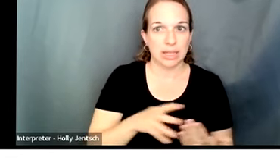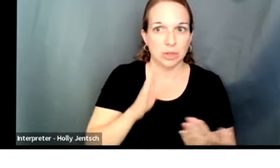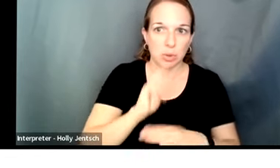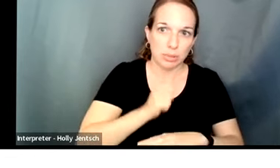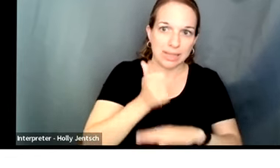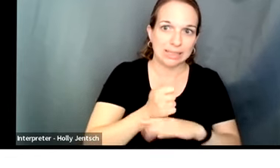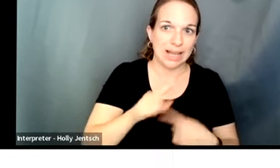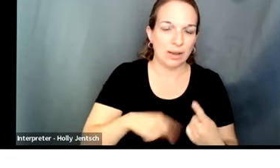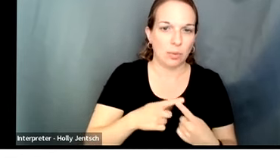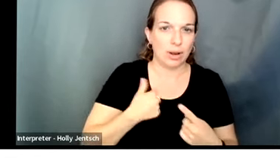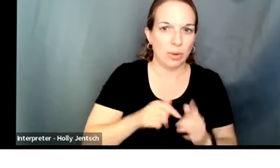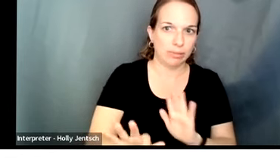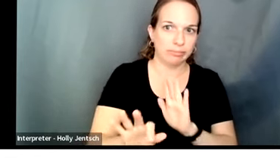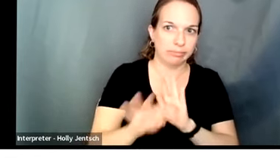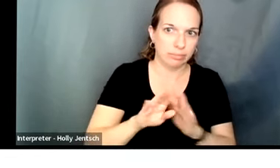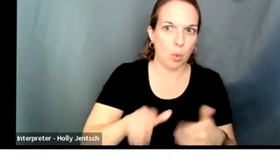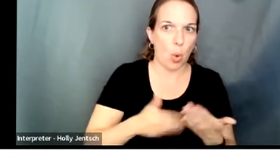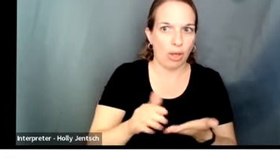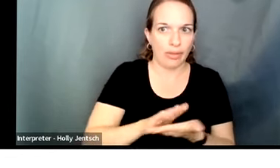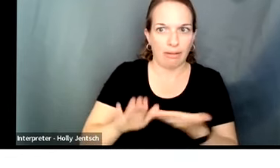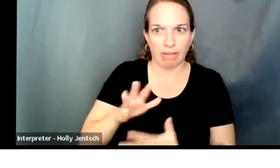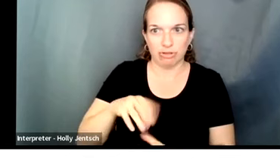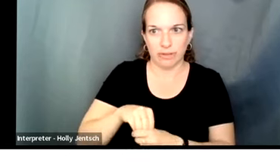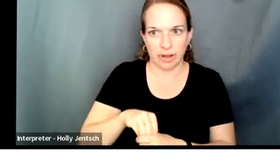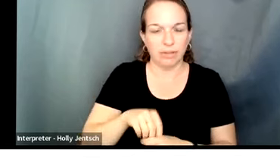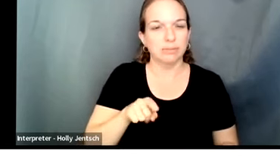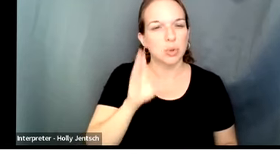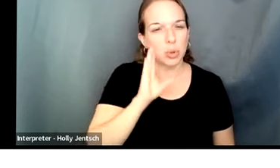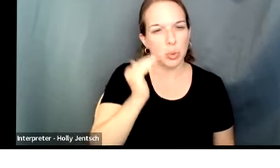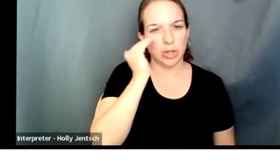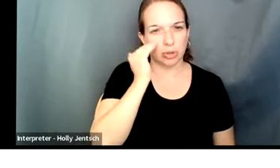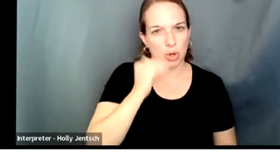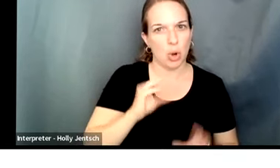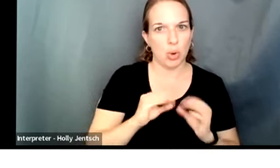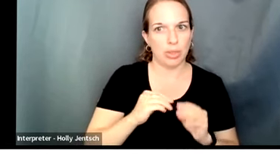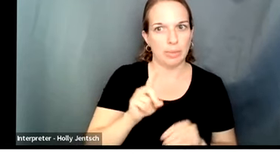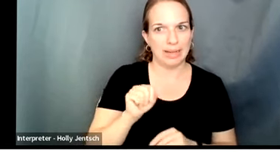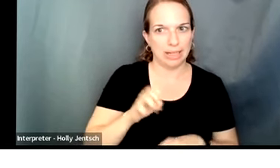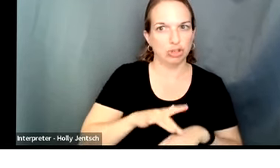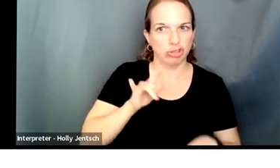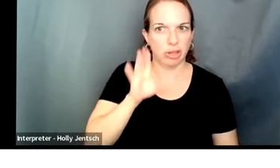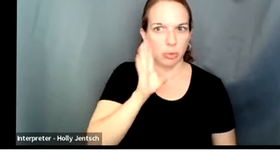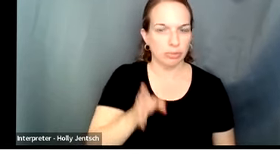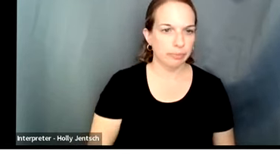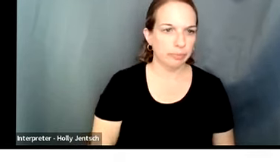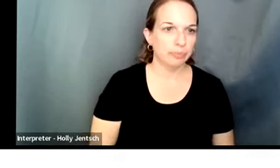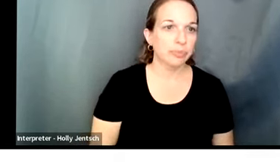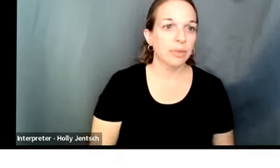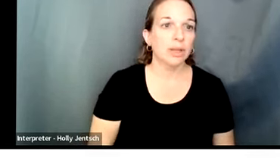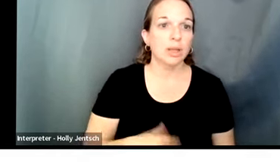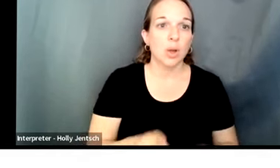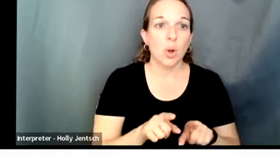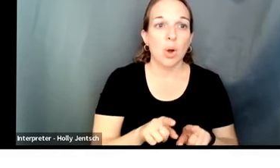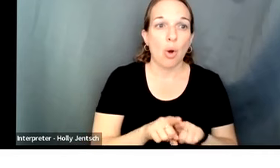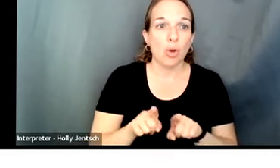we identify everybody that's going to be in the cohort. So you'll know those meeting dates well in advance. Then we ask you to participate in monthly